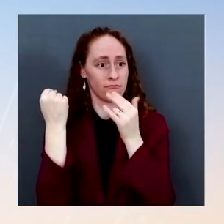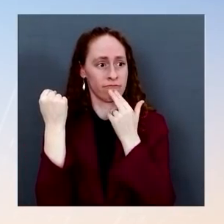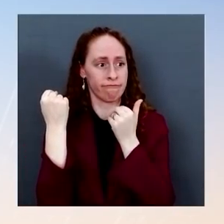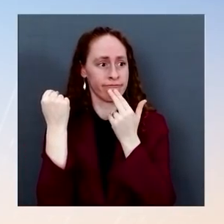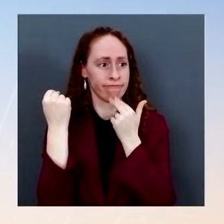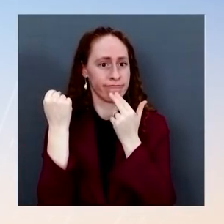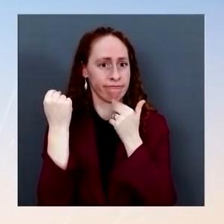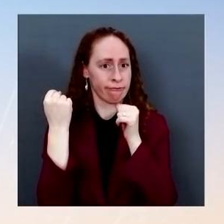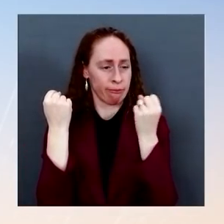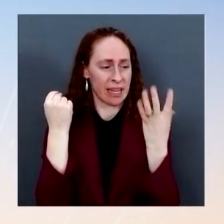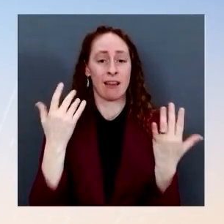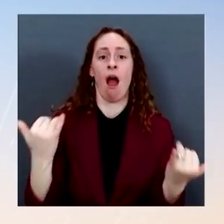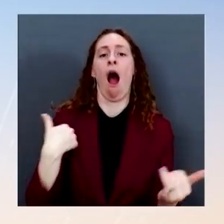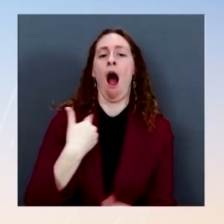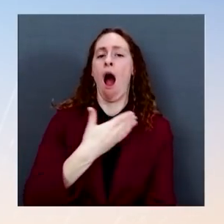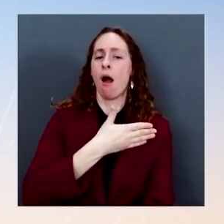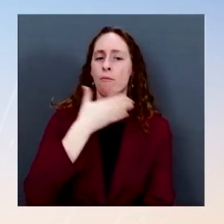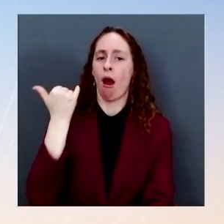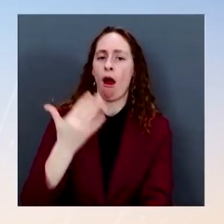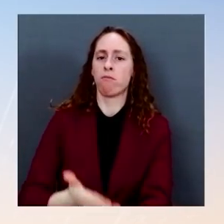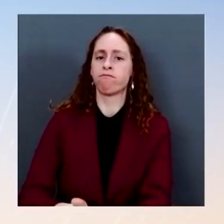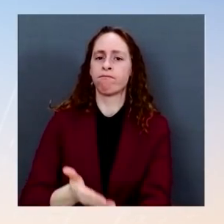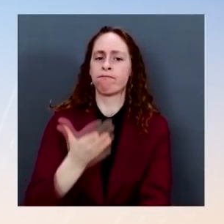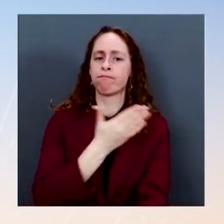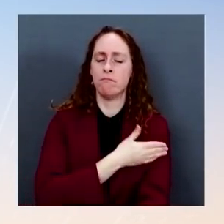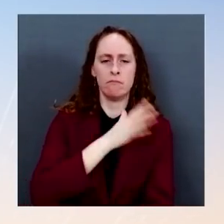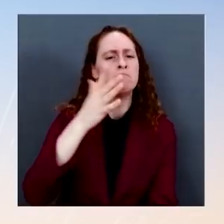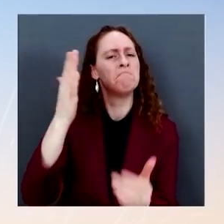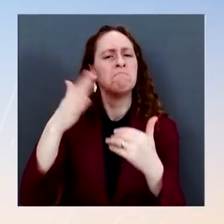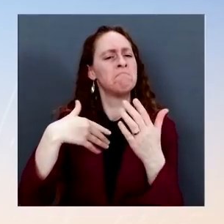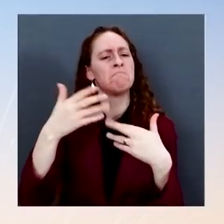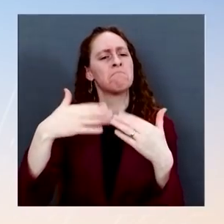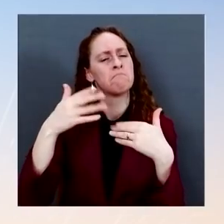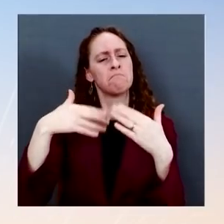steps. So he will outline this clearly tomorrow. He